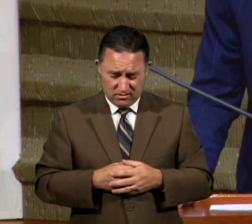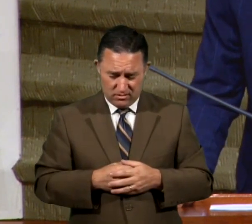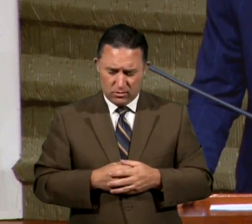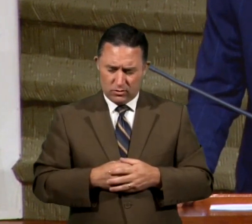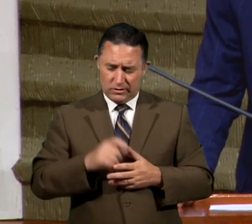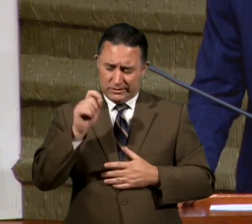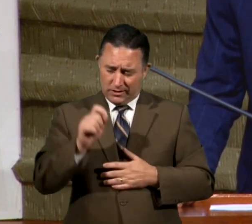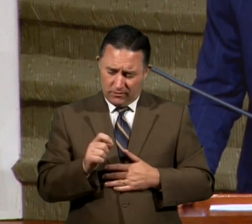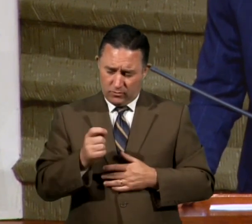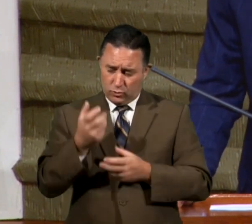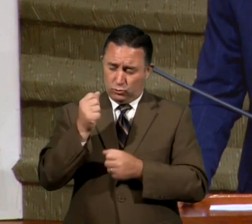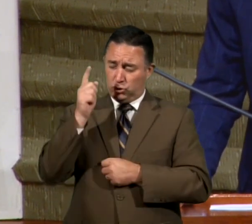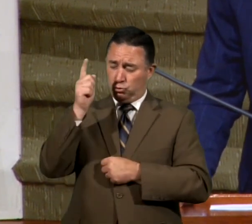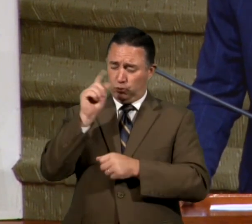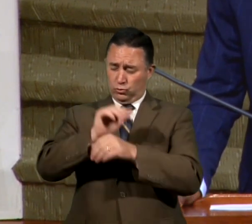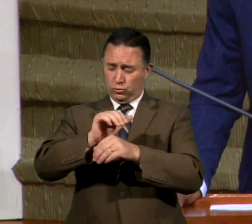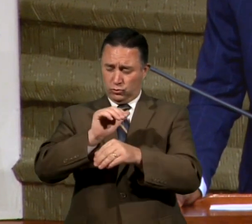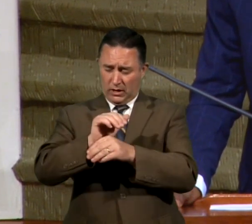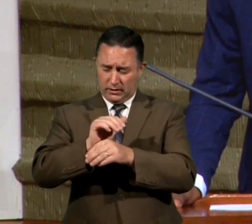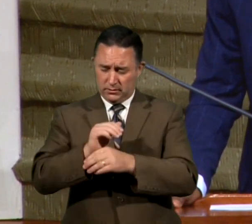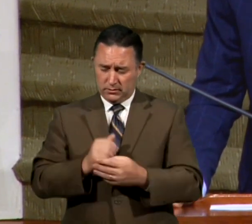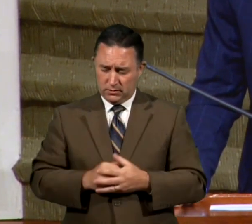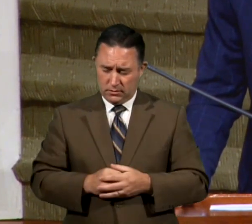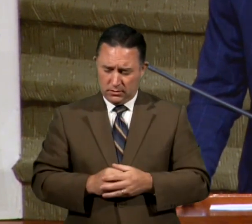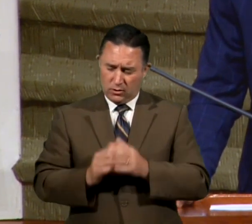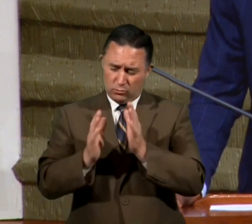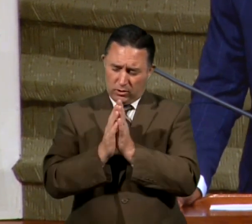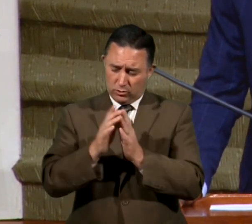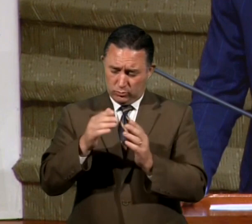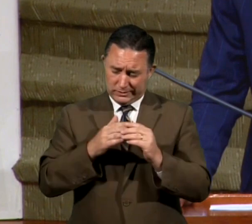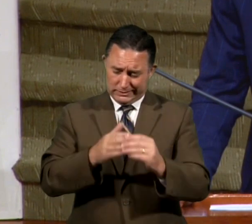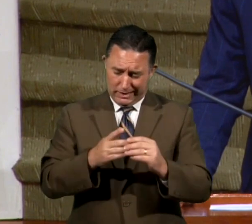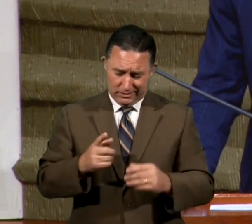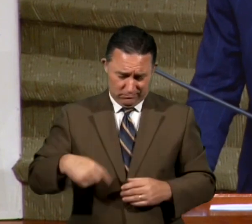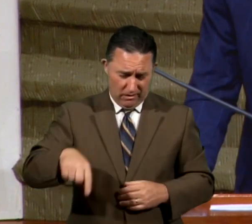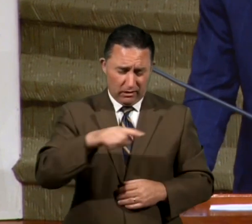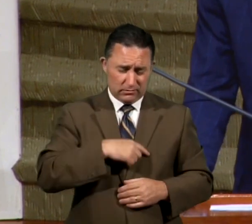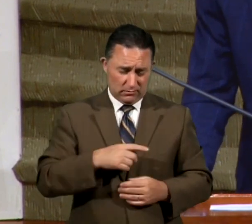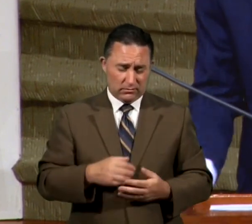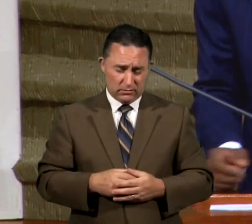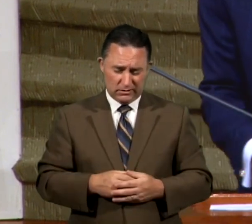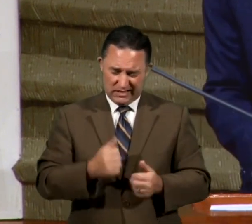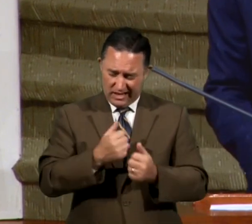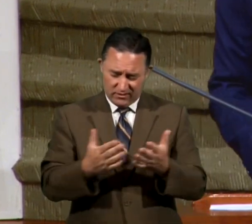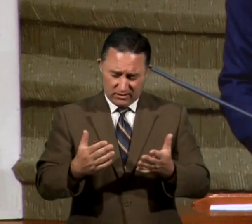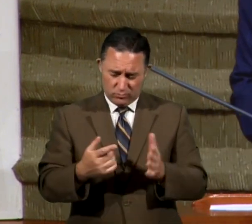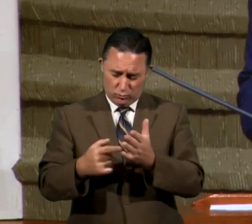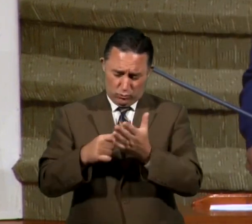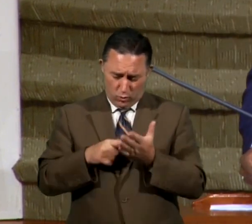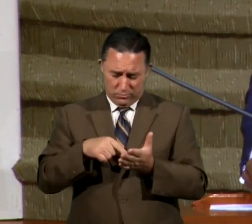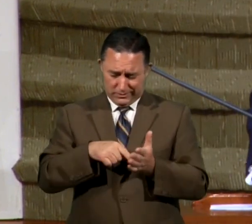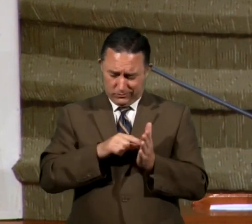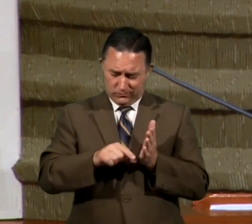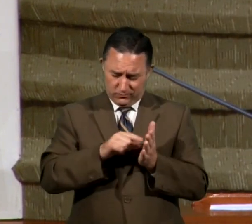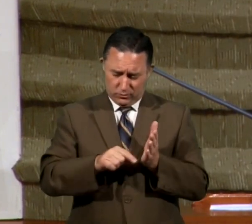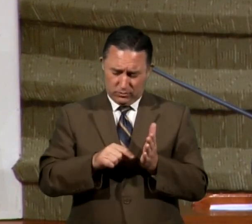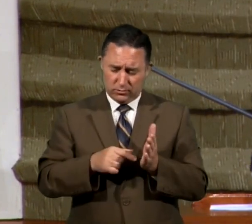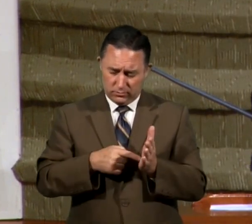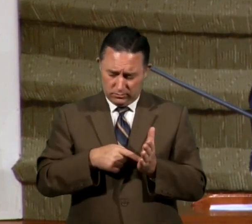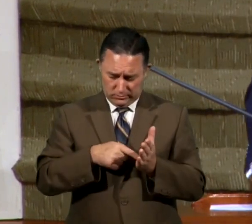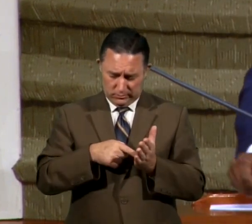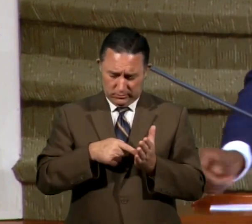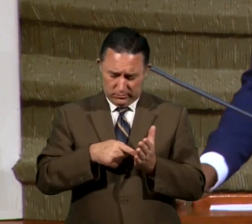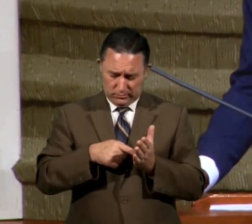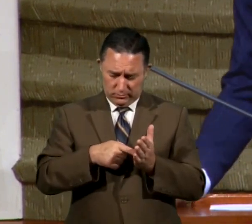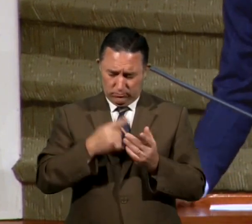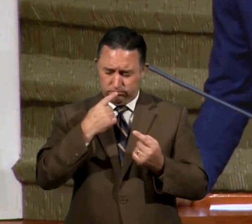So therefore, we're trusting you tonight. I pray that you would guide us. Everything that you showed me in this text, I pray, God,